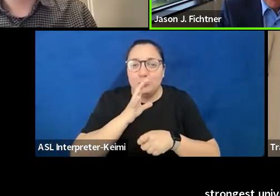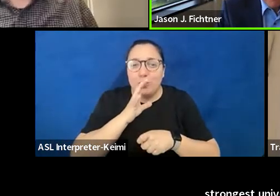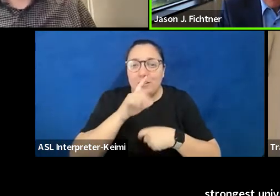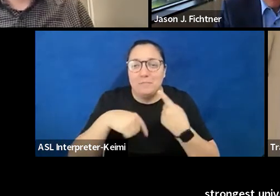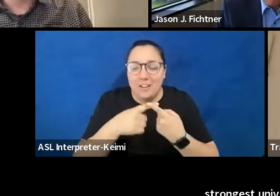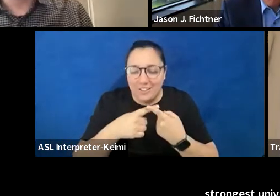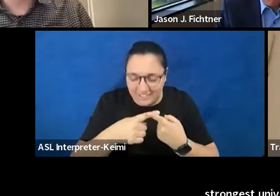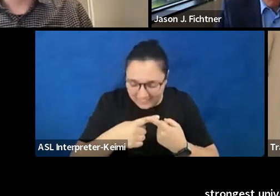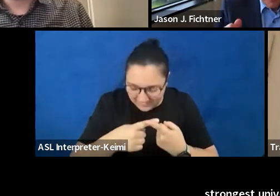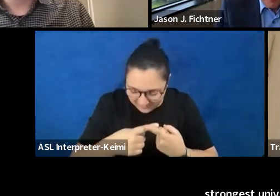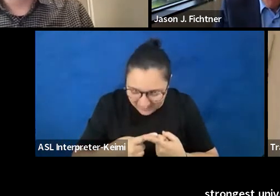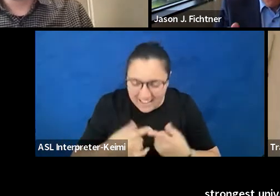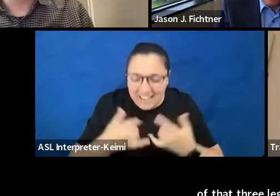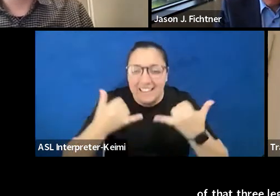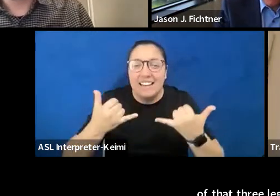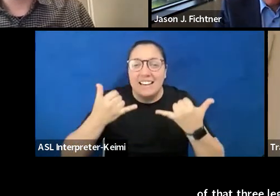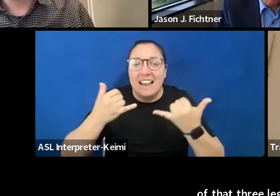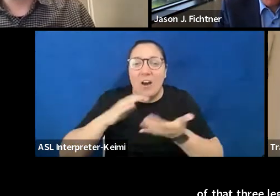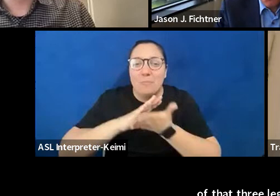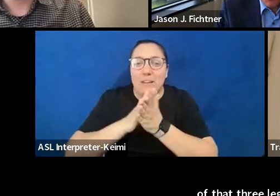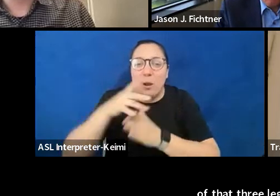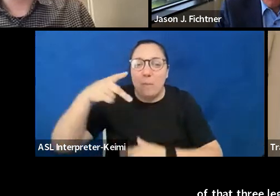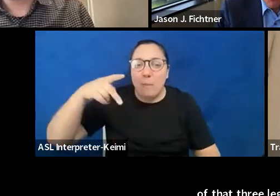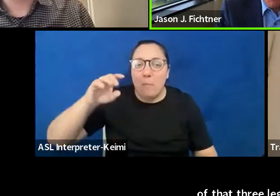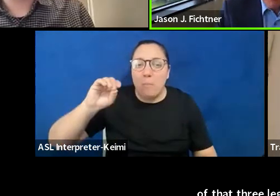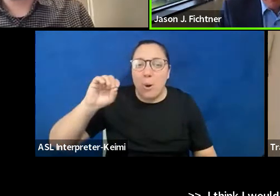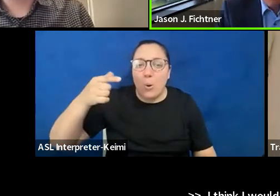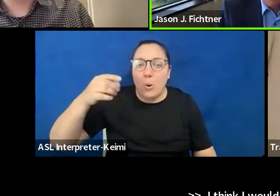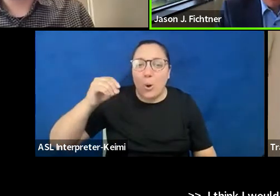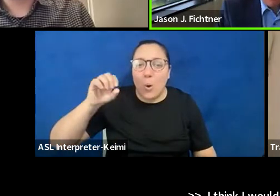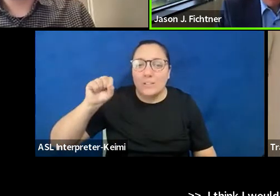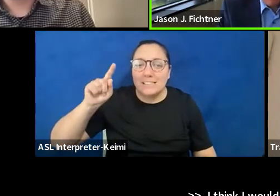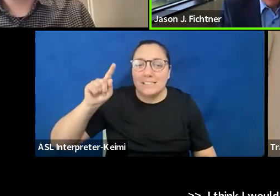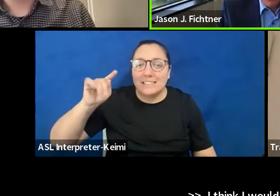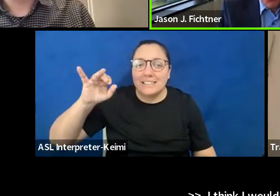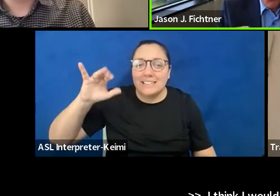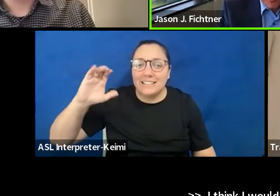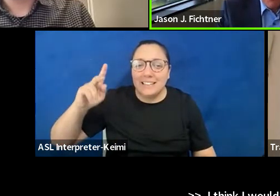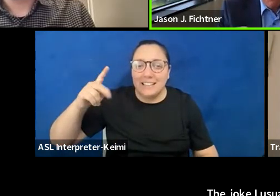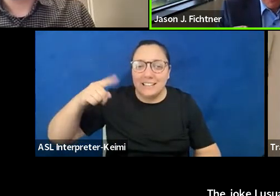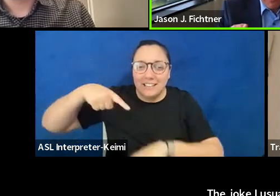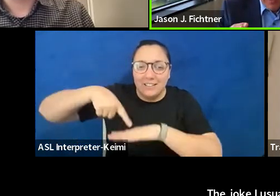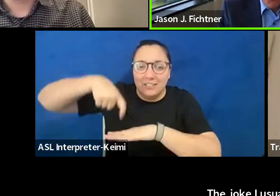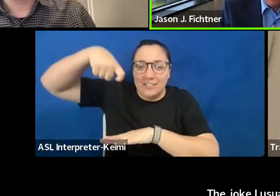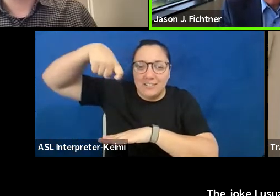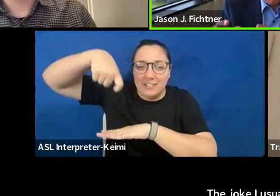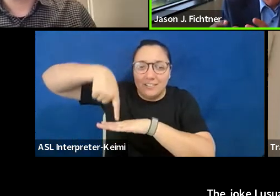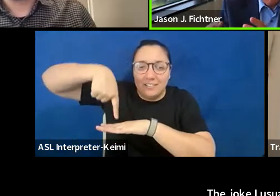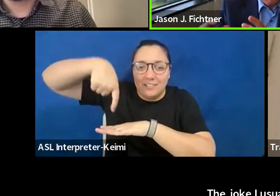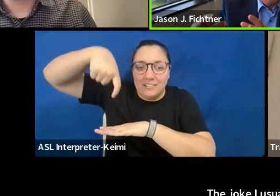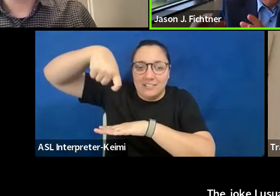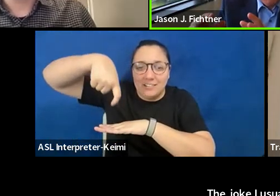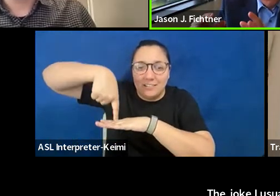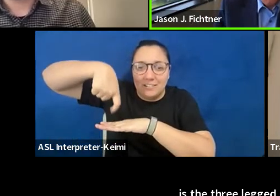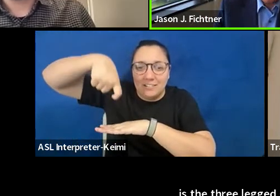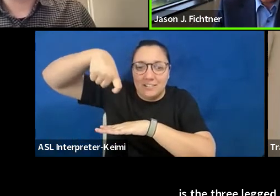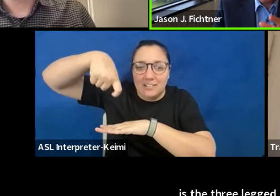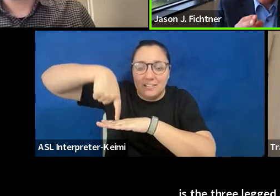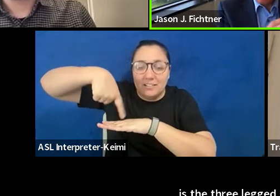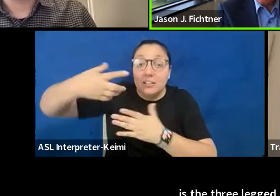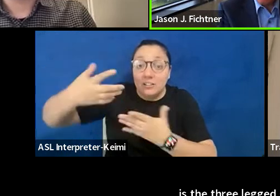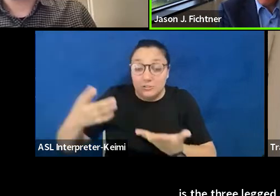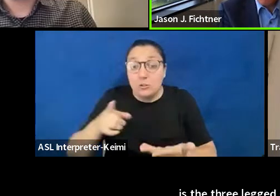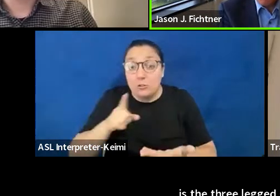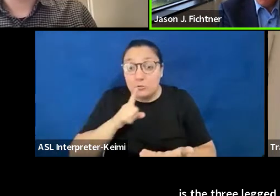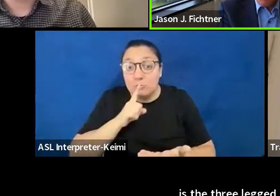stick. Yeah. And people are trying to hop around and stand up. And to Tracy's point about equity, you do have then equity issues, both for racial